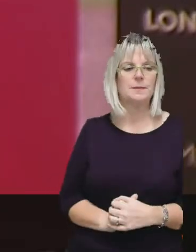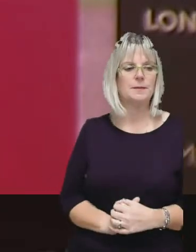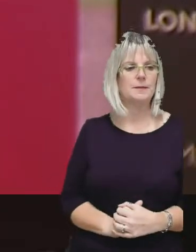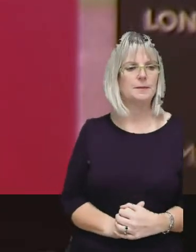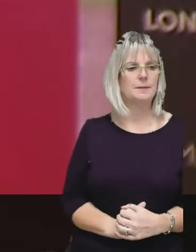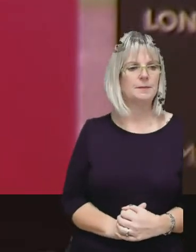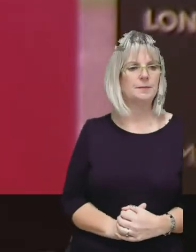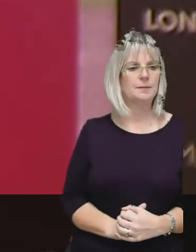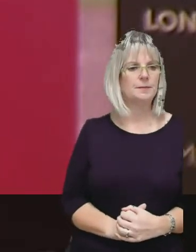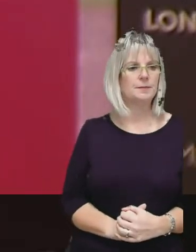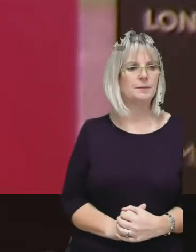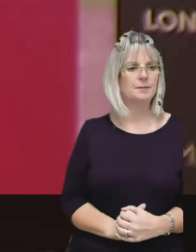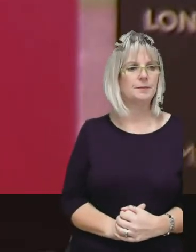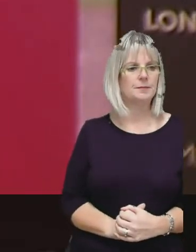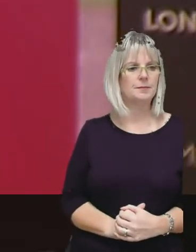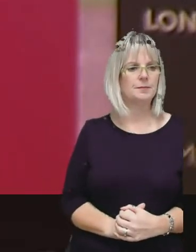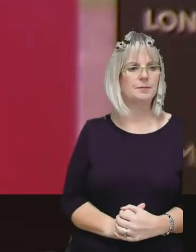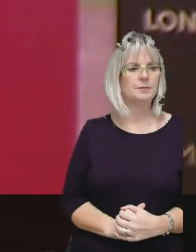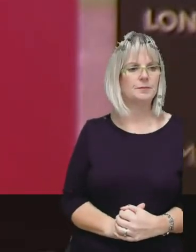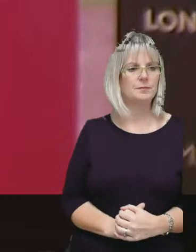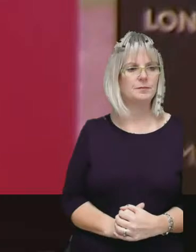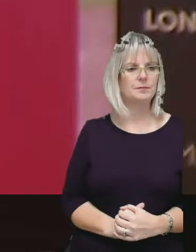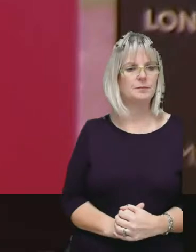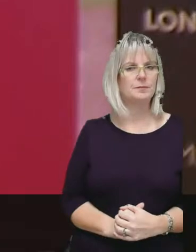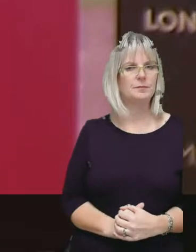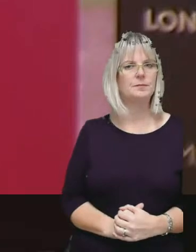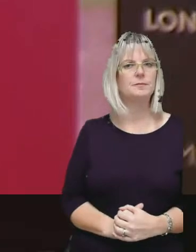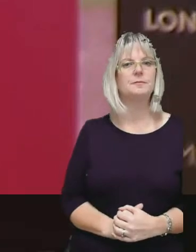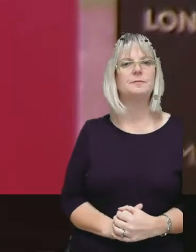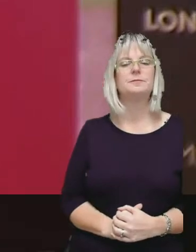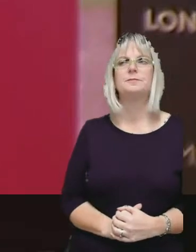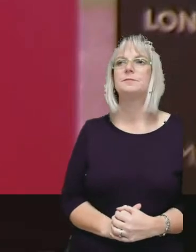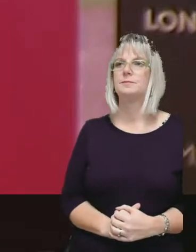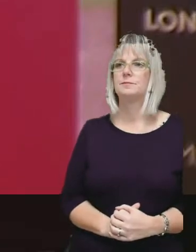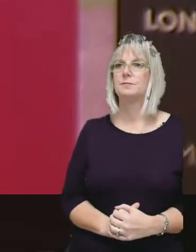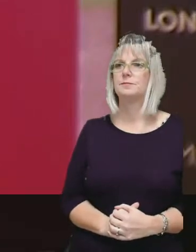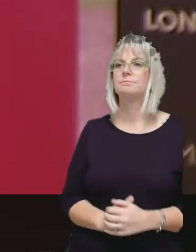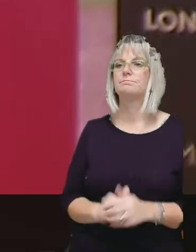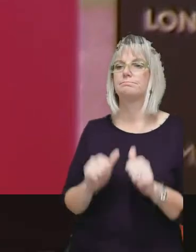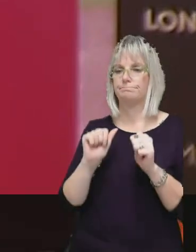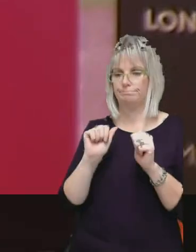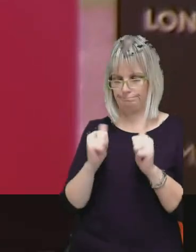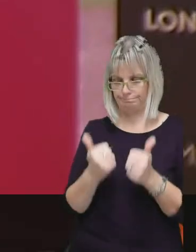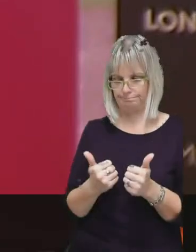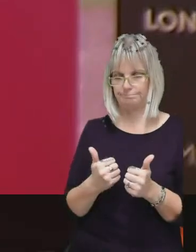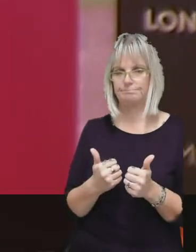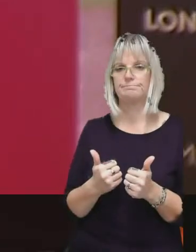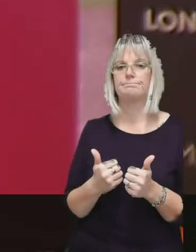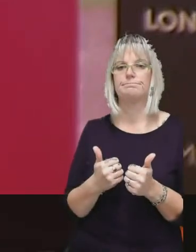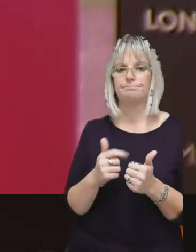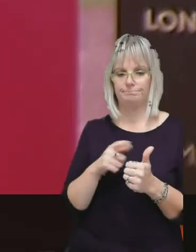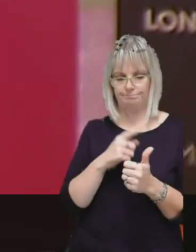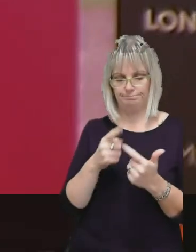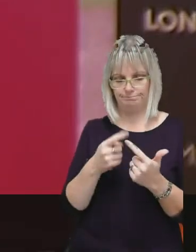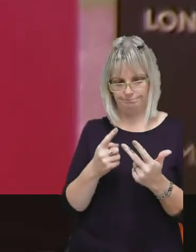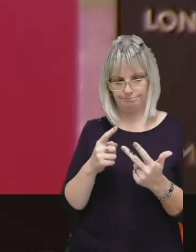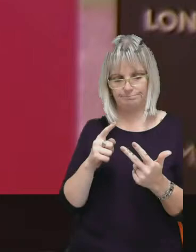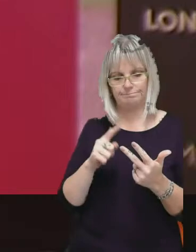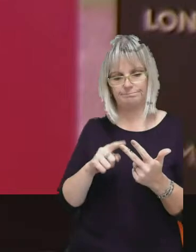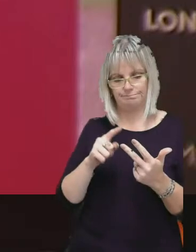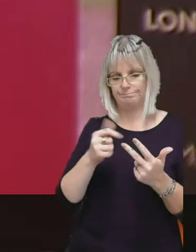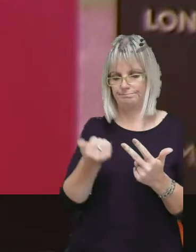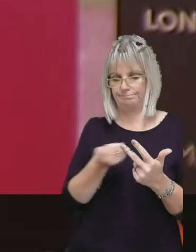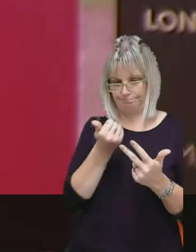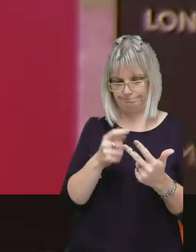Can we move on, please? Okay, so we will now move on to topic number 4, which